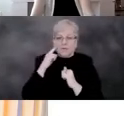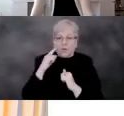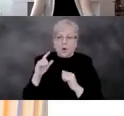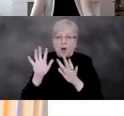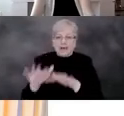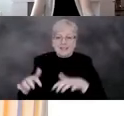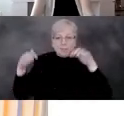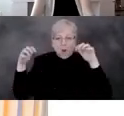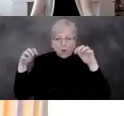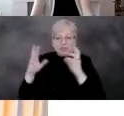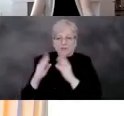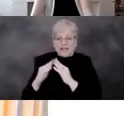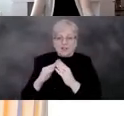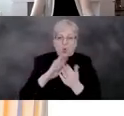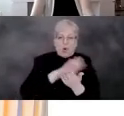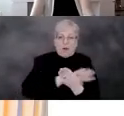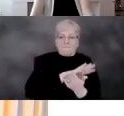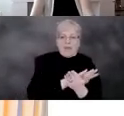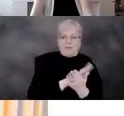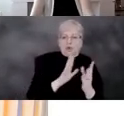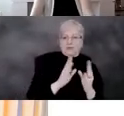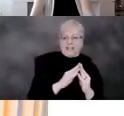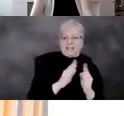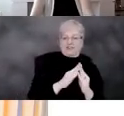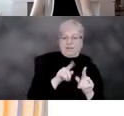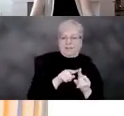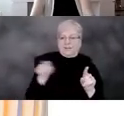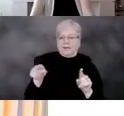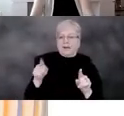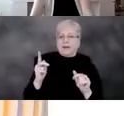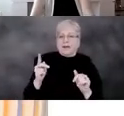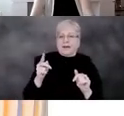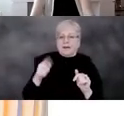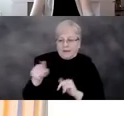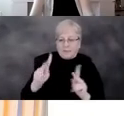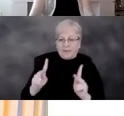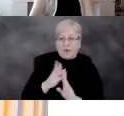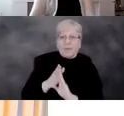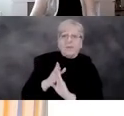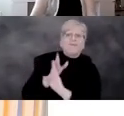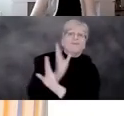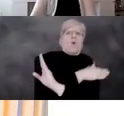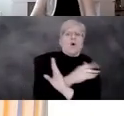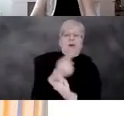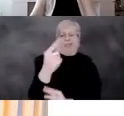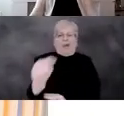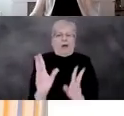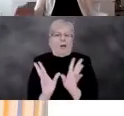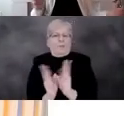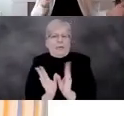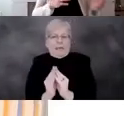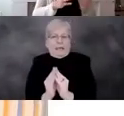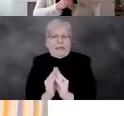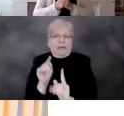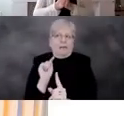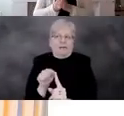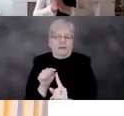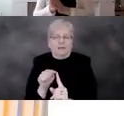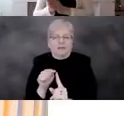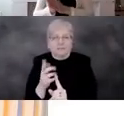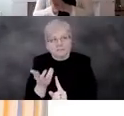a paper session together before the meeting, it doesn't mean necessarily before